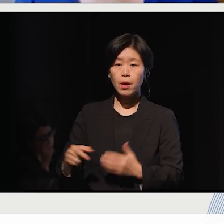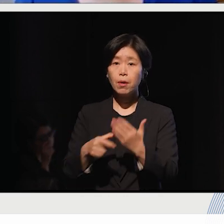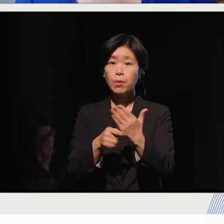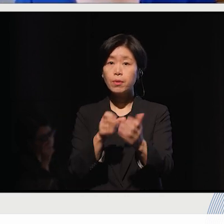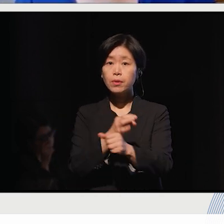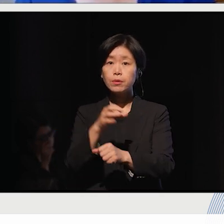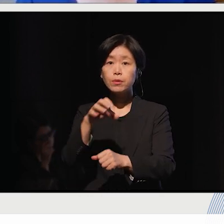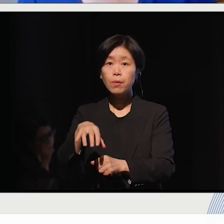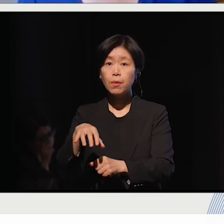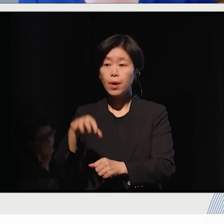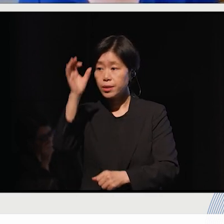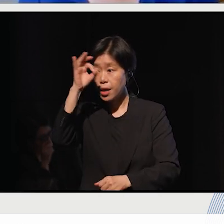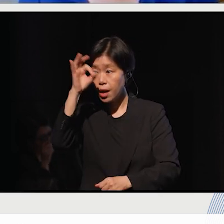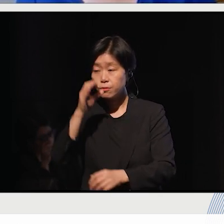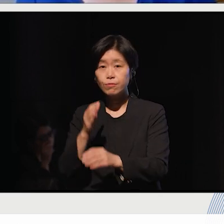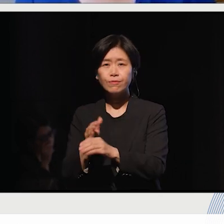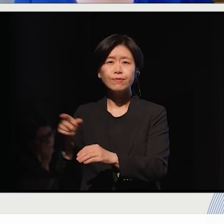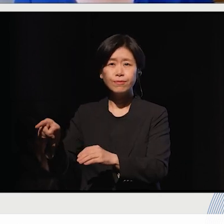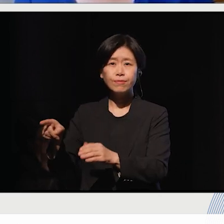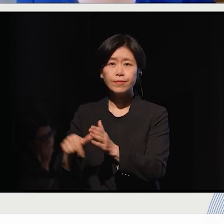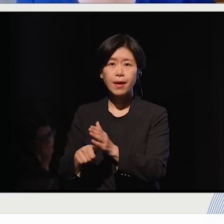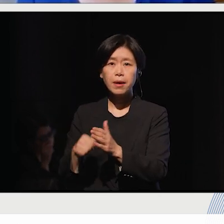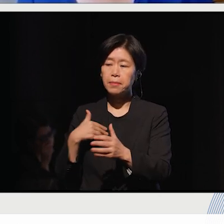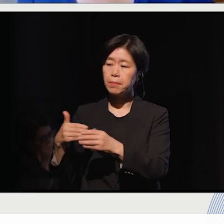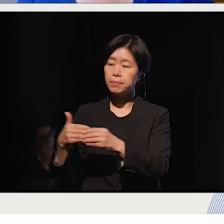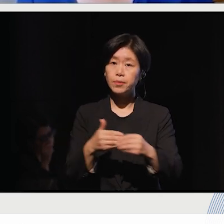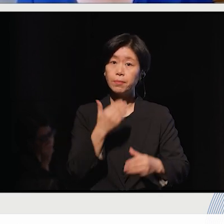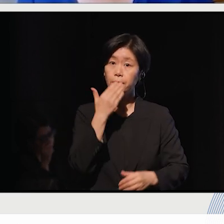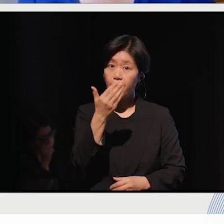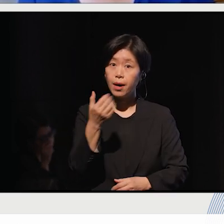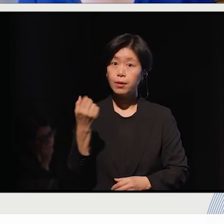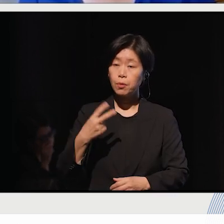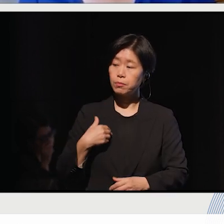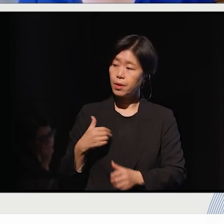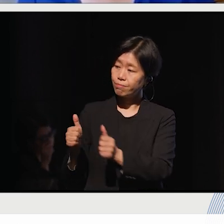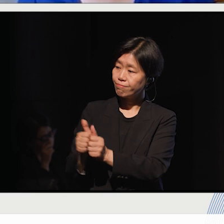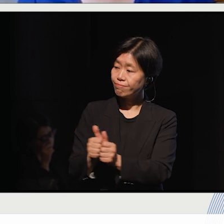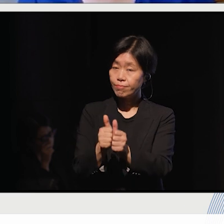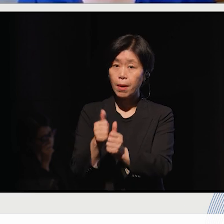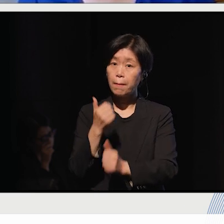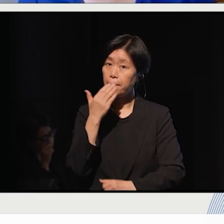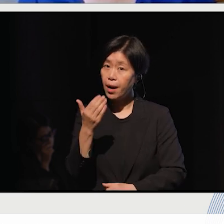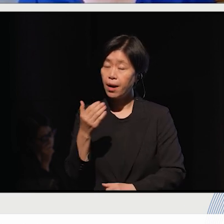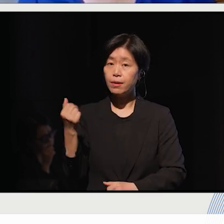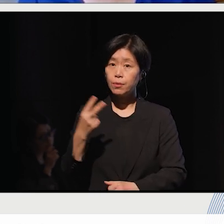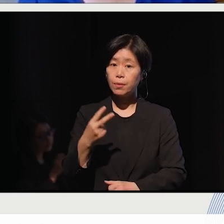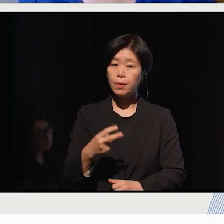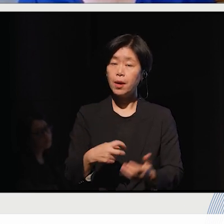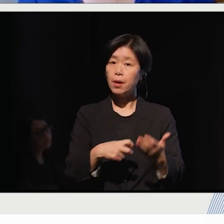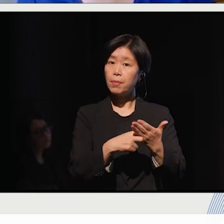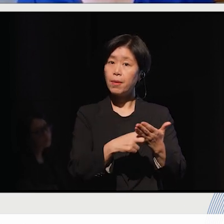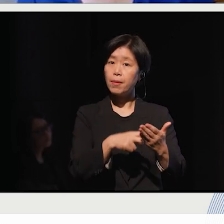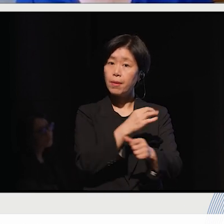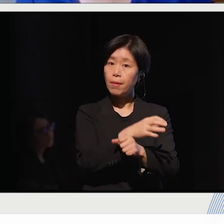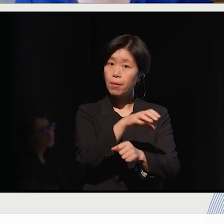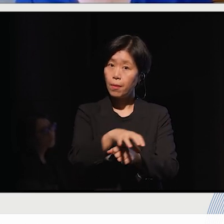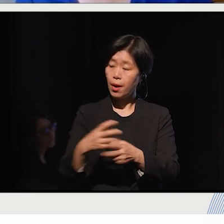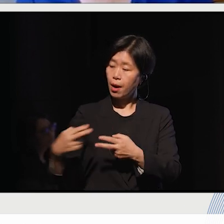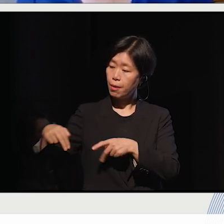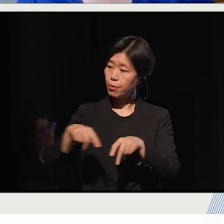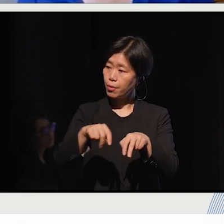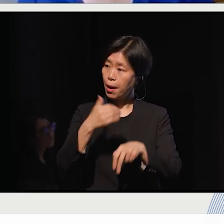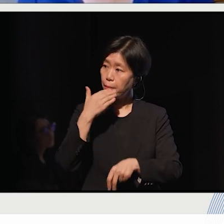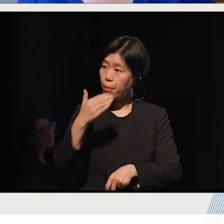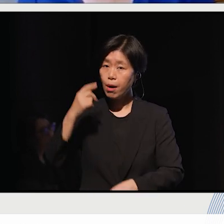people with dignity and respect, being kind and courteous. Don't make assumptions. These are core to how we welcome people